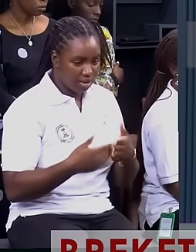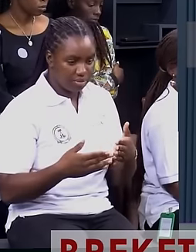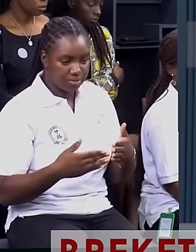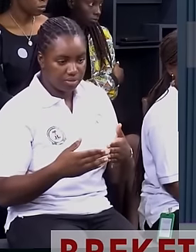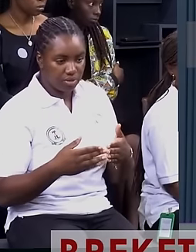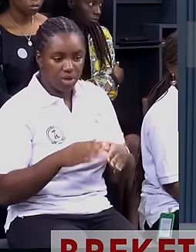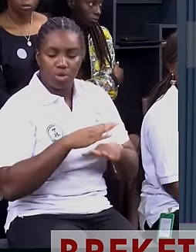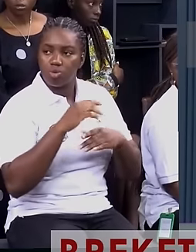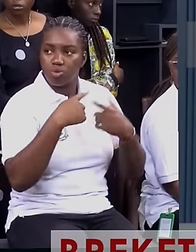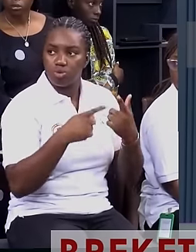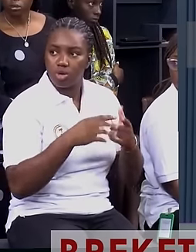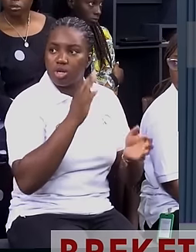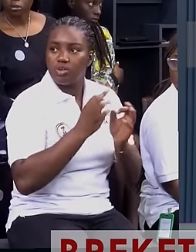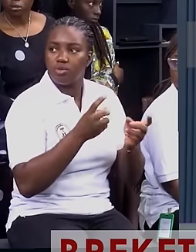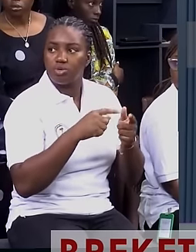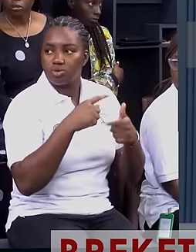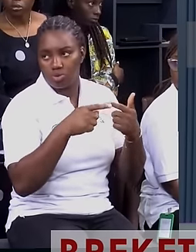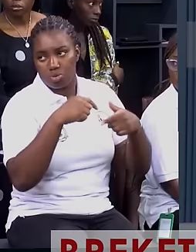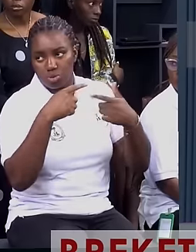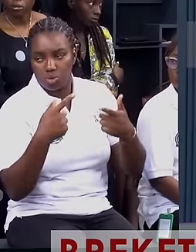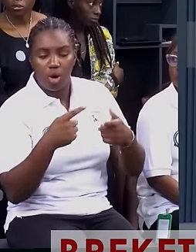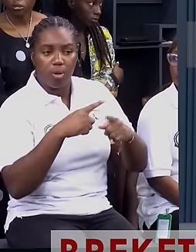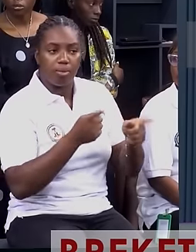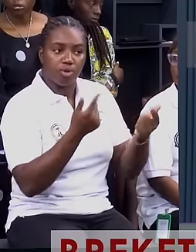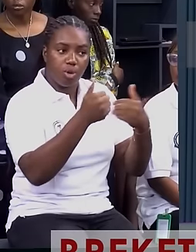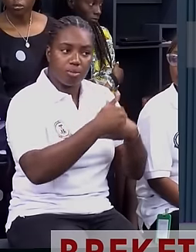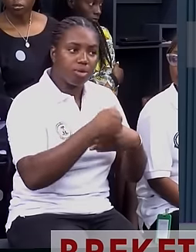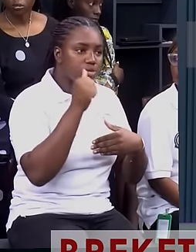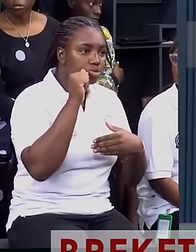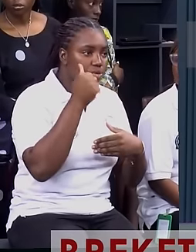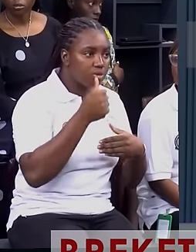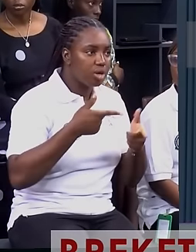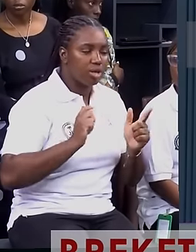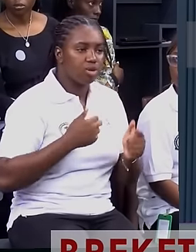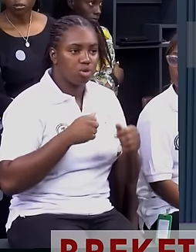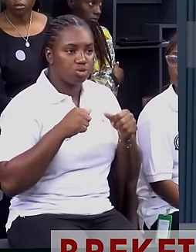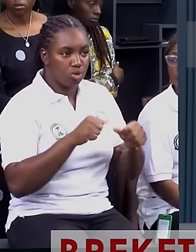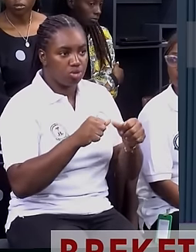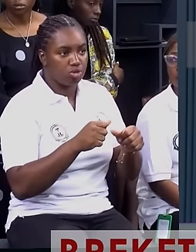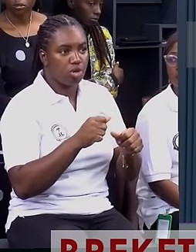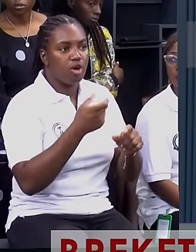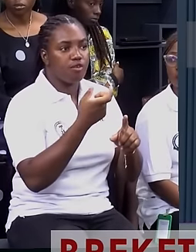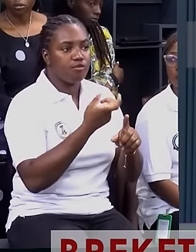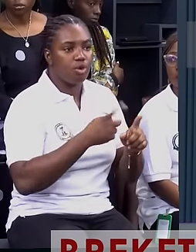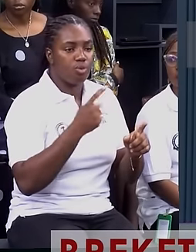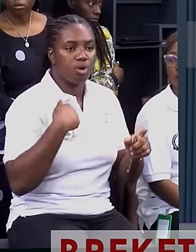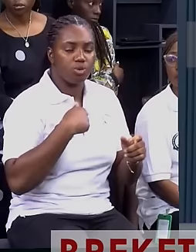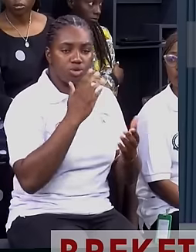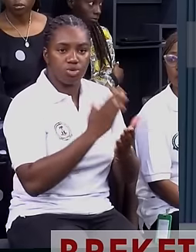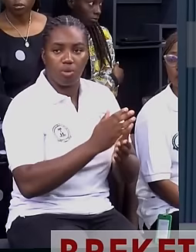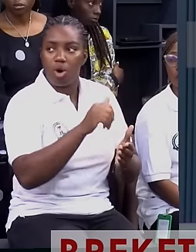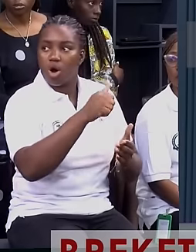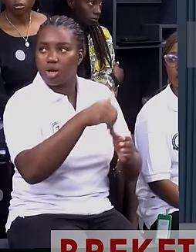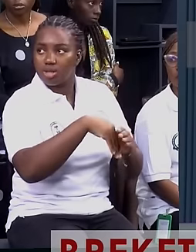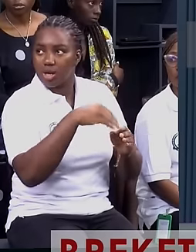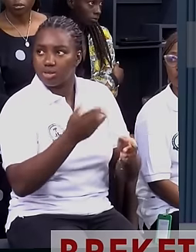No one, no go. If you want to go, go. But come back tomorrow. Let us continue from where we stop. Others wait the